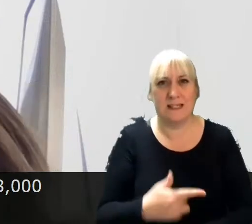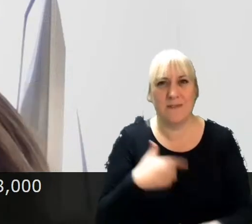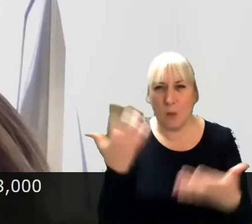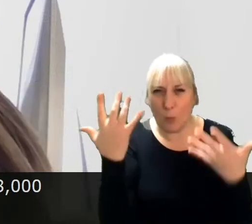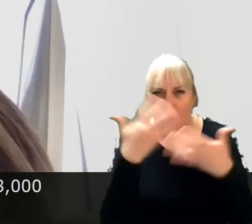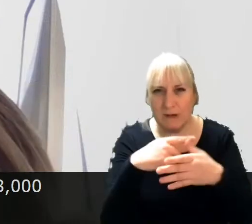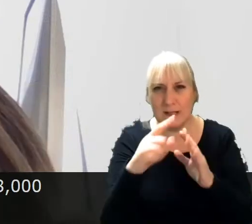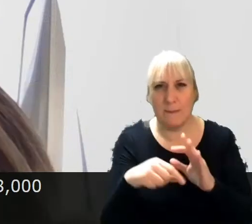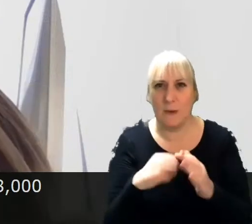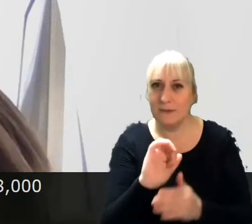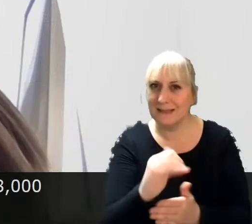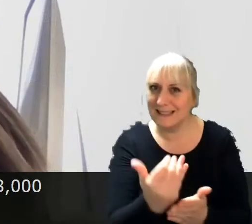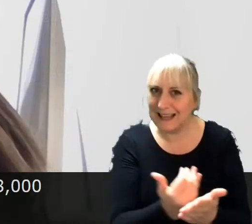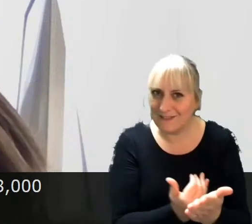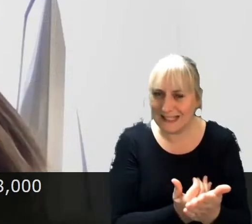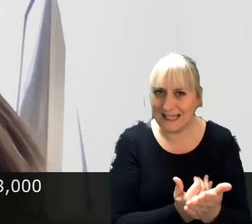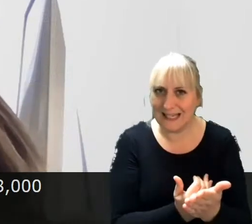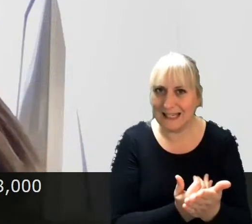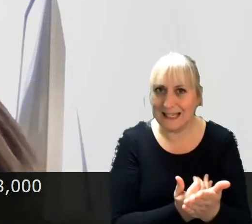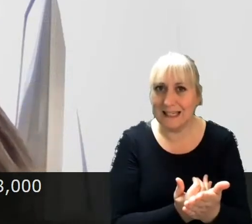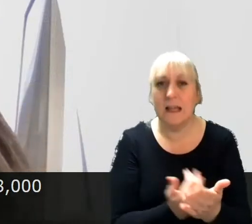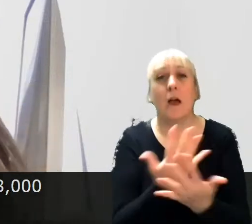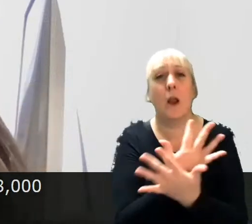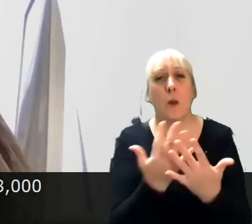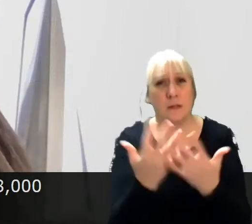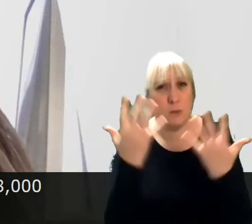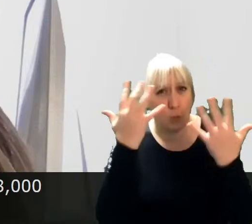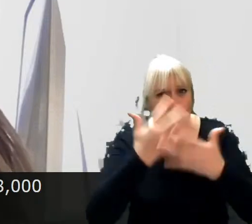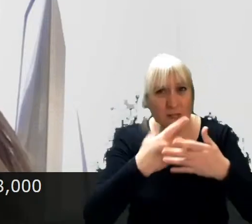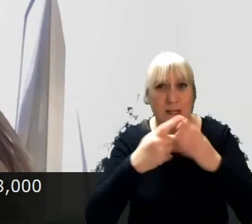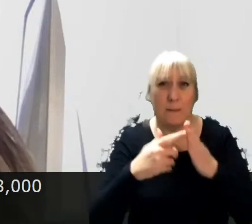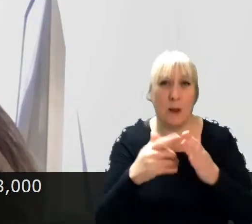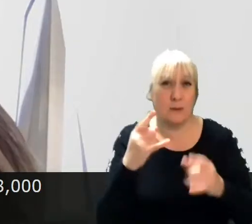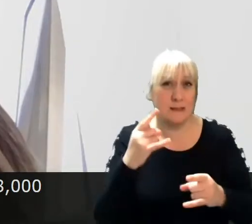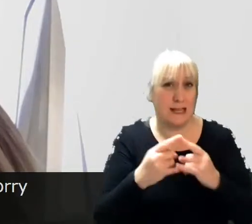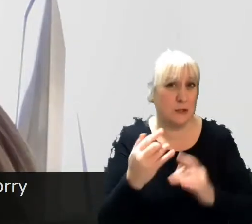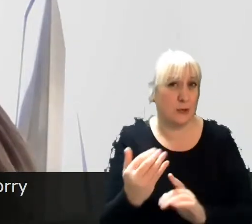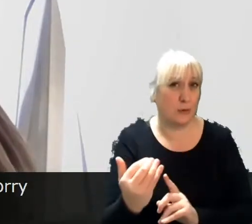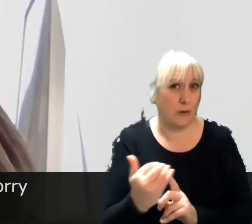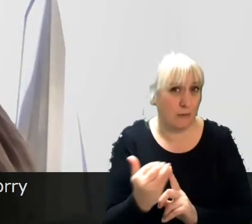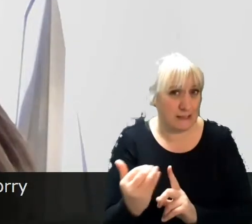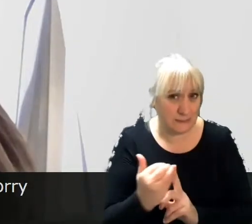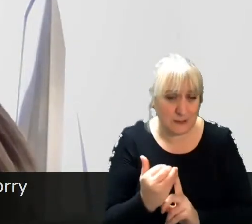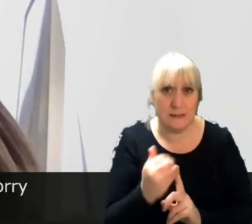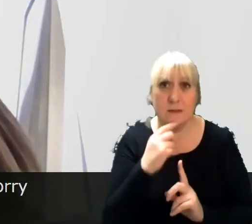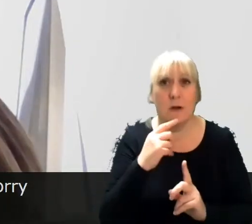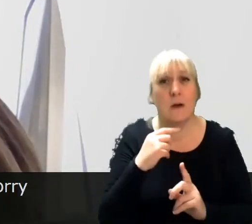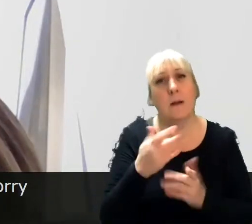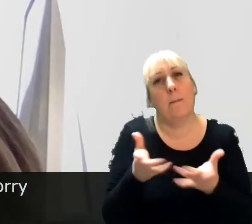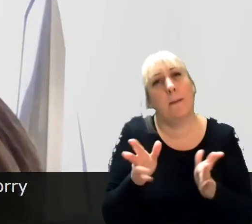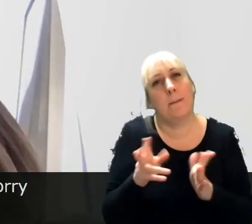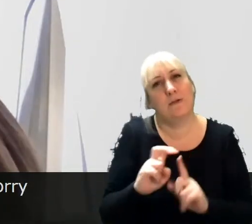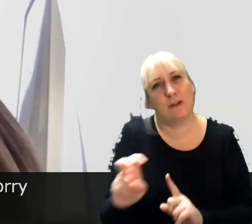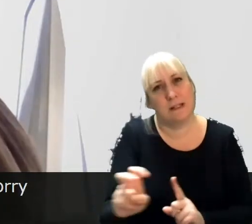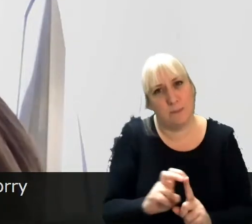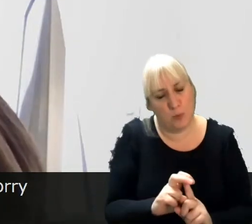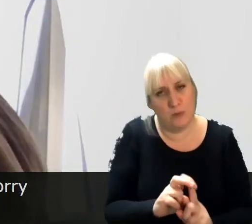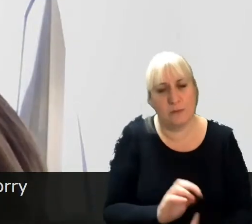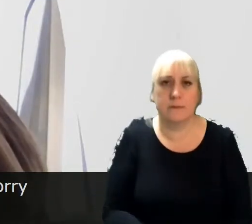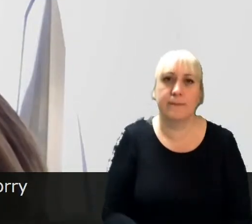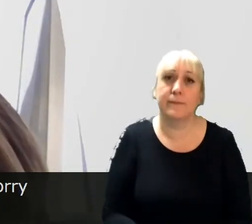68% worry about sexual harassment on public transport. Will there be an initiative to firstly create more